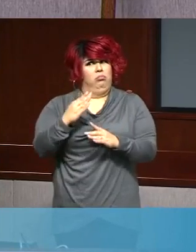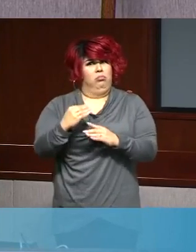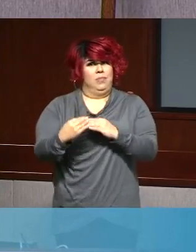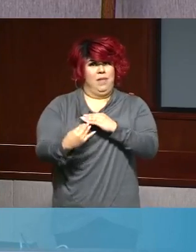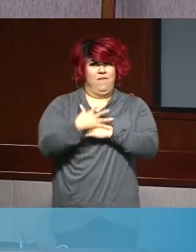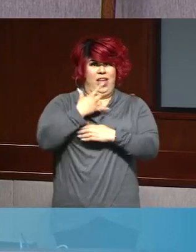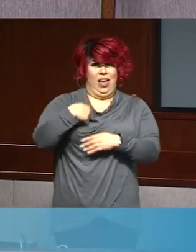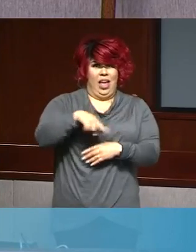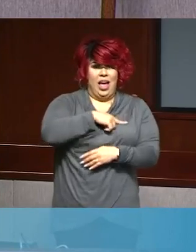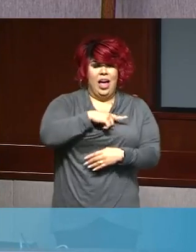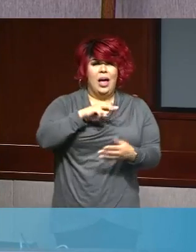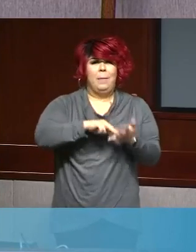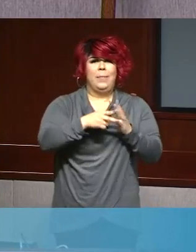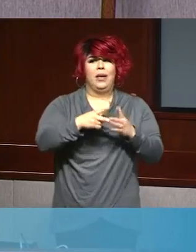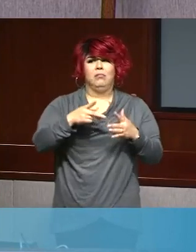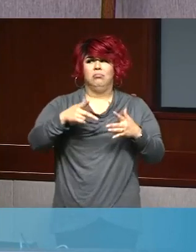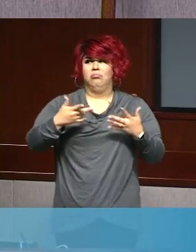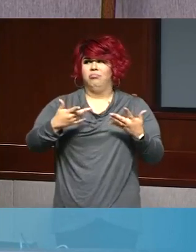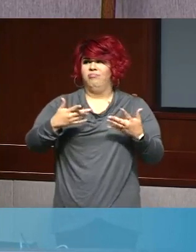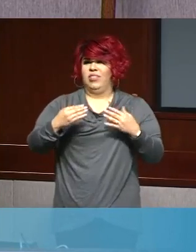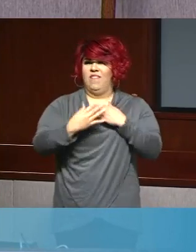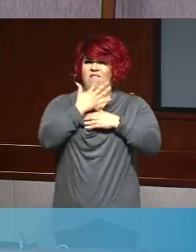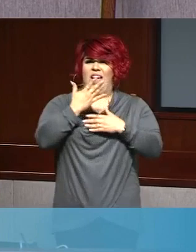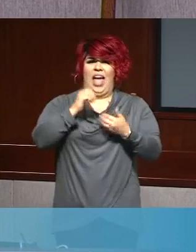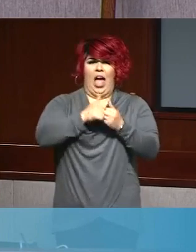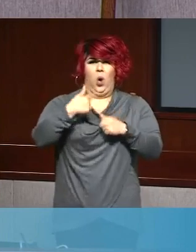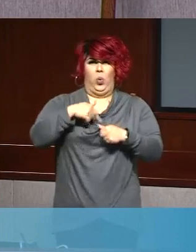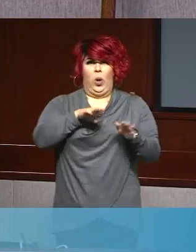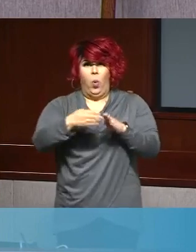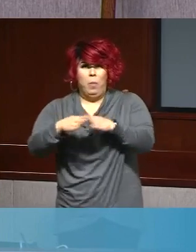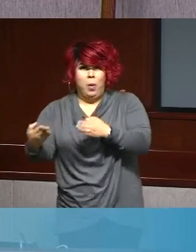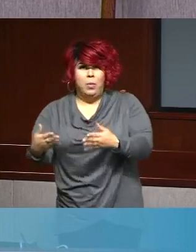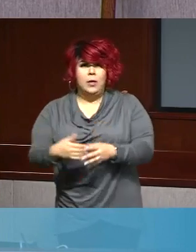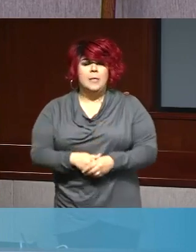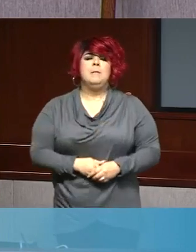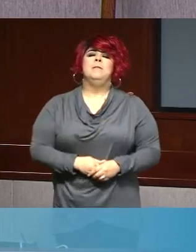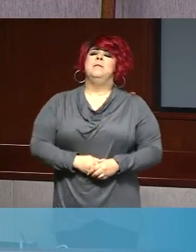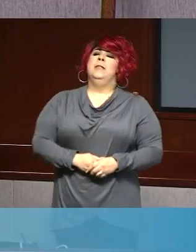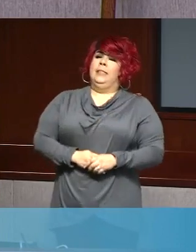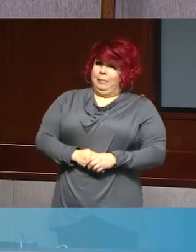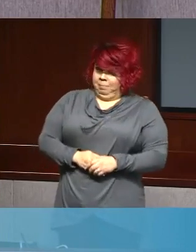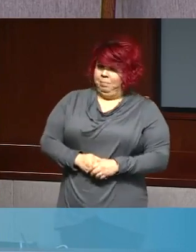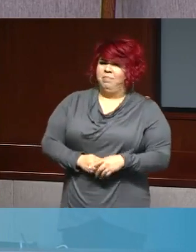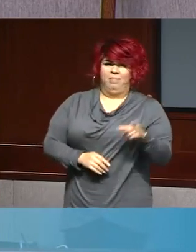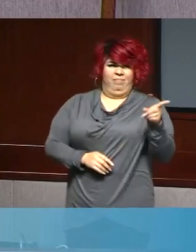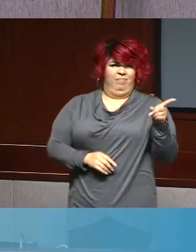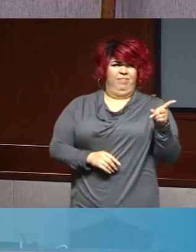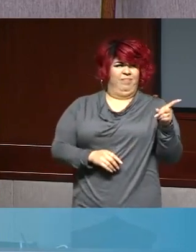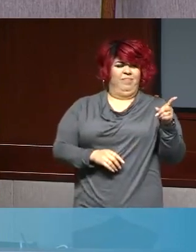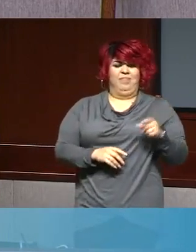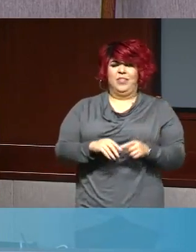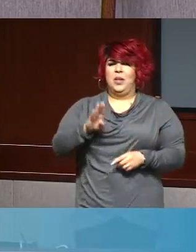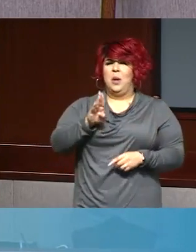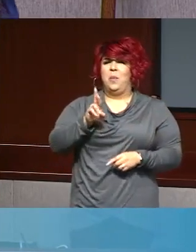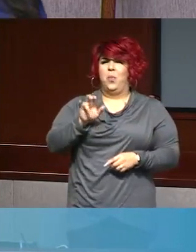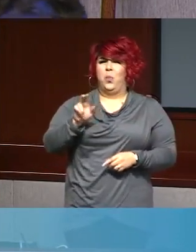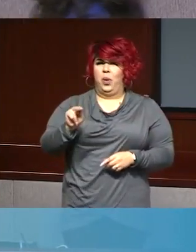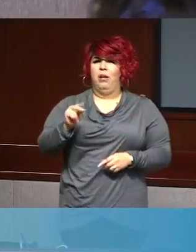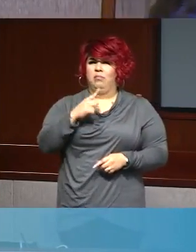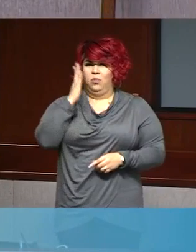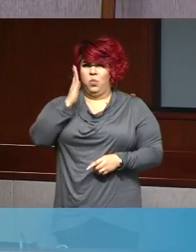to accelerate through the phases? Okay, I think we're going to have Bryn Kerrigan respond to your question. Give us just 1